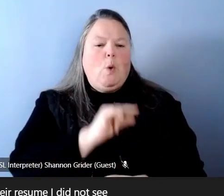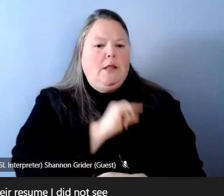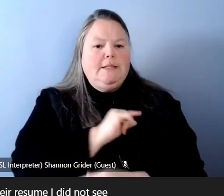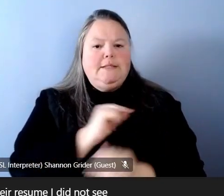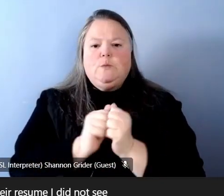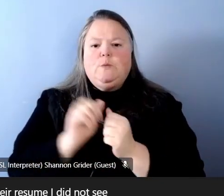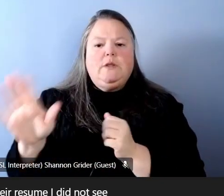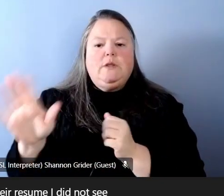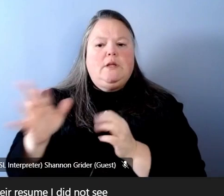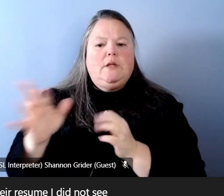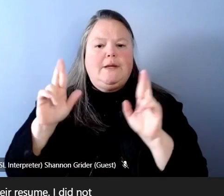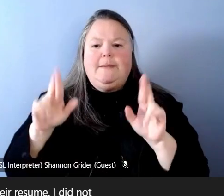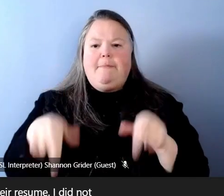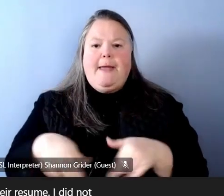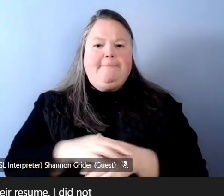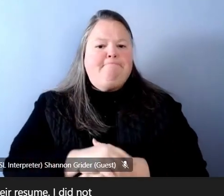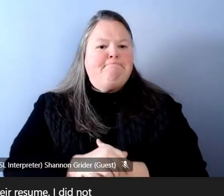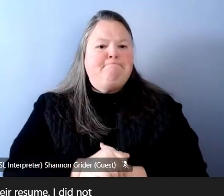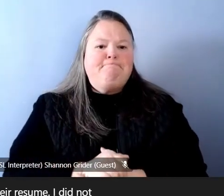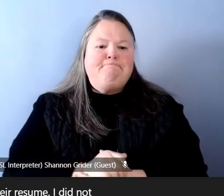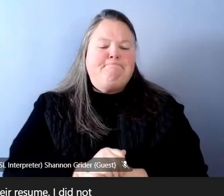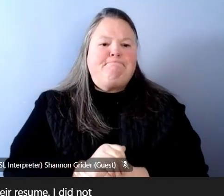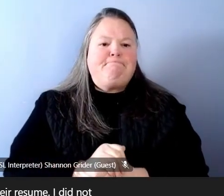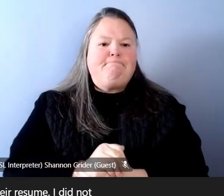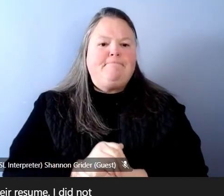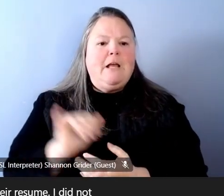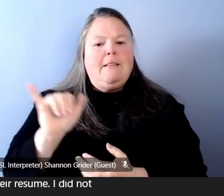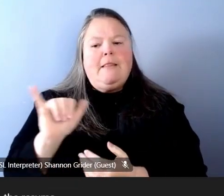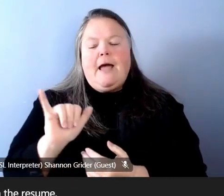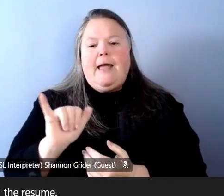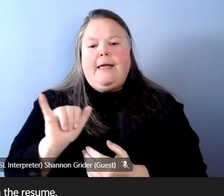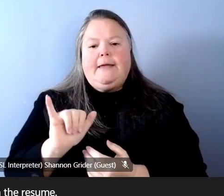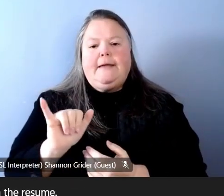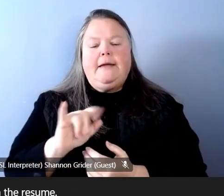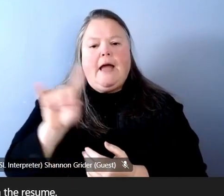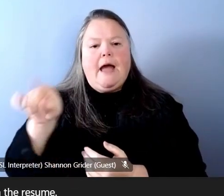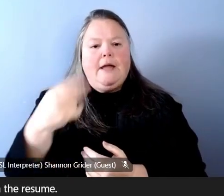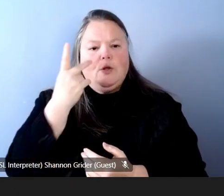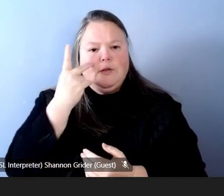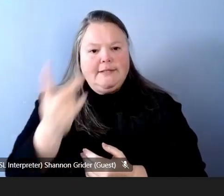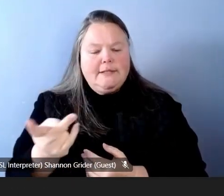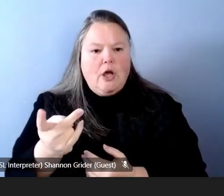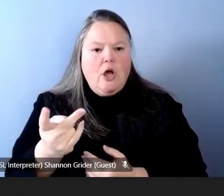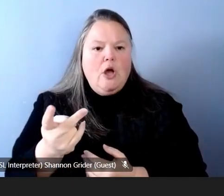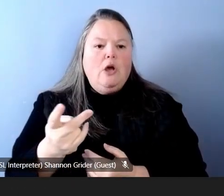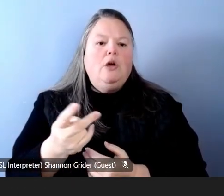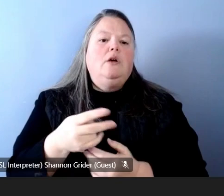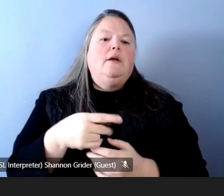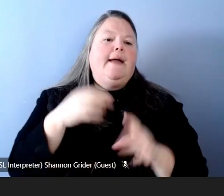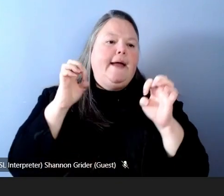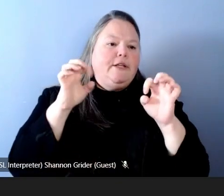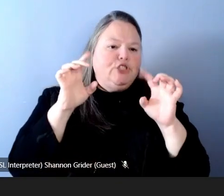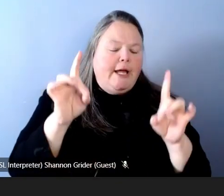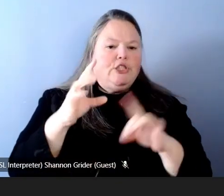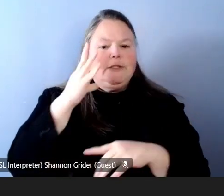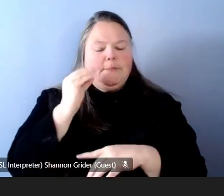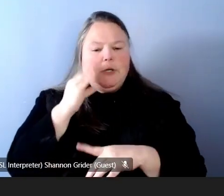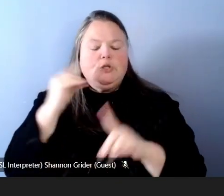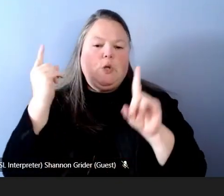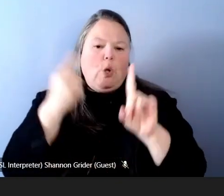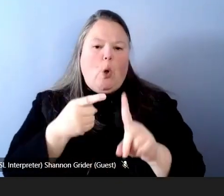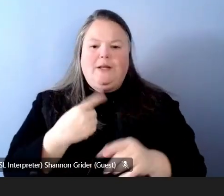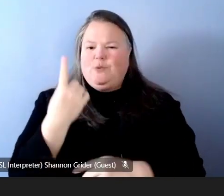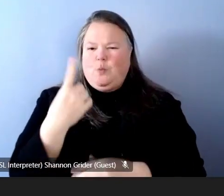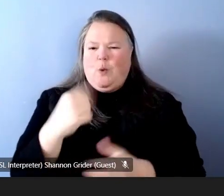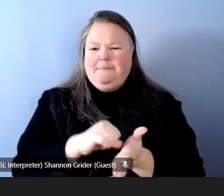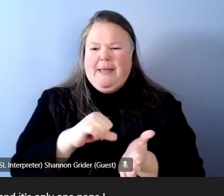in the resume. Like I just see goals, skills, education, and experience, and it's only one page.